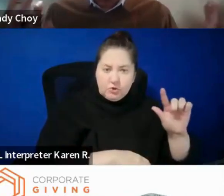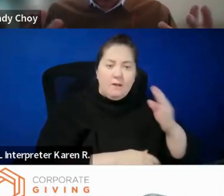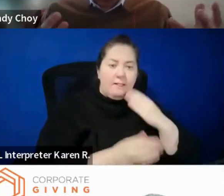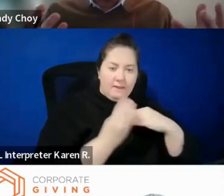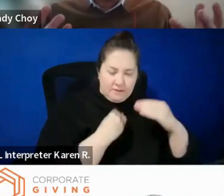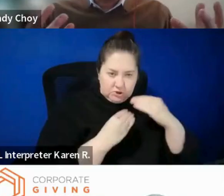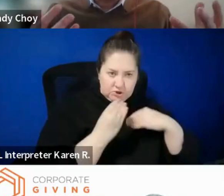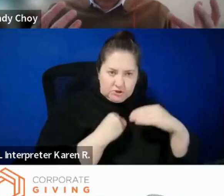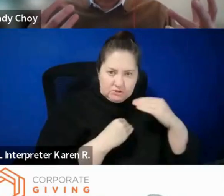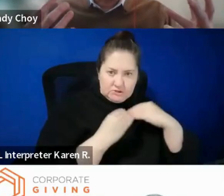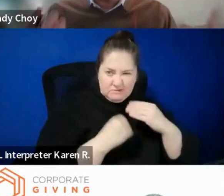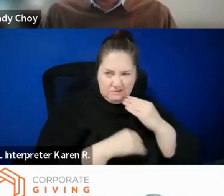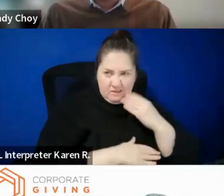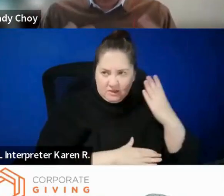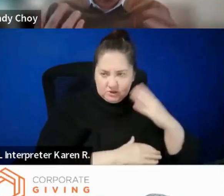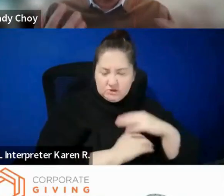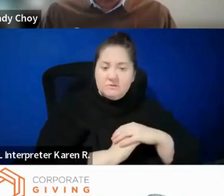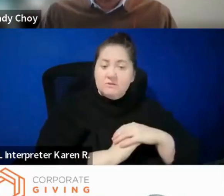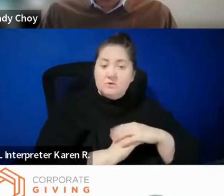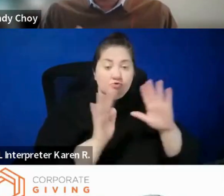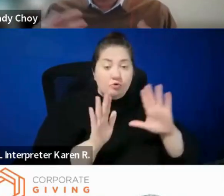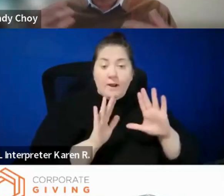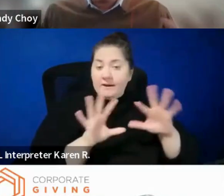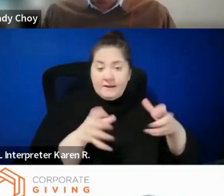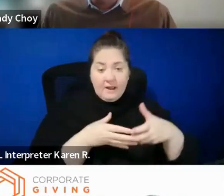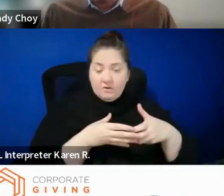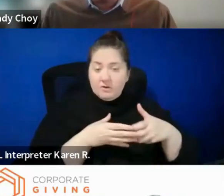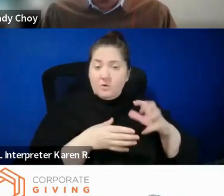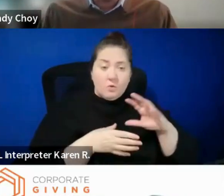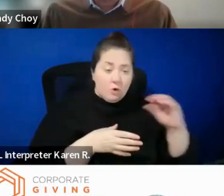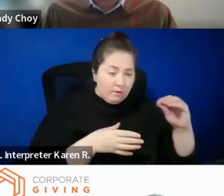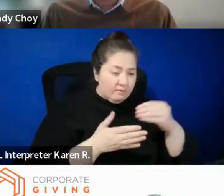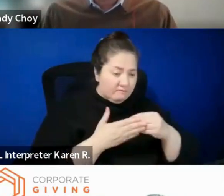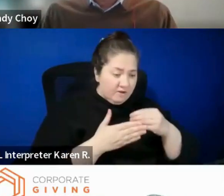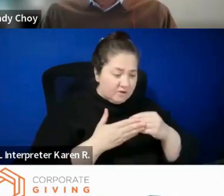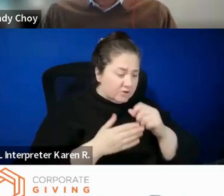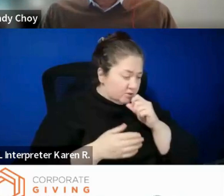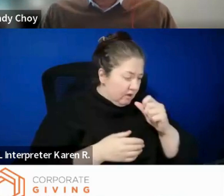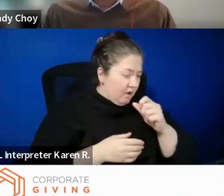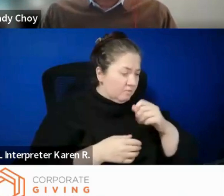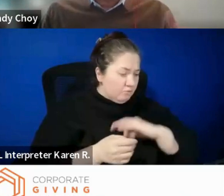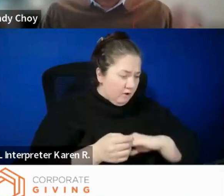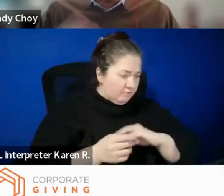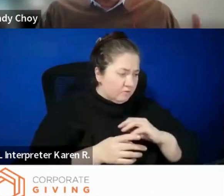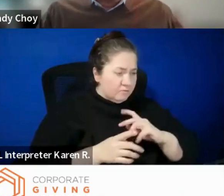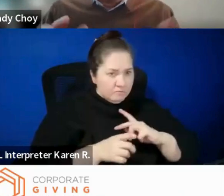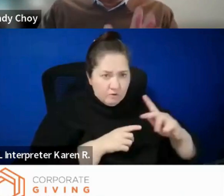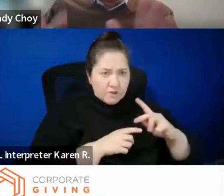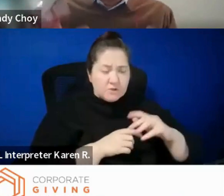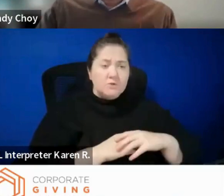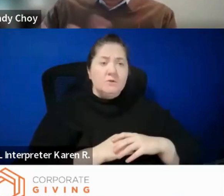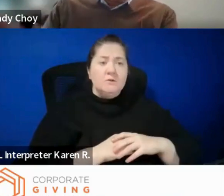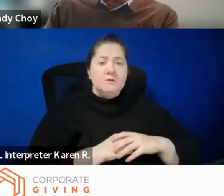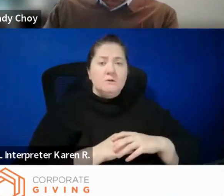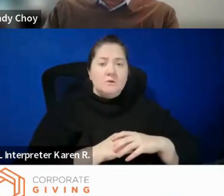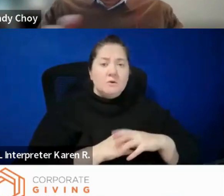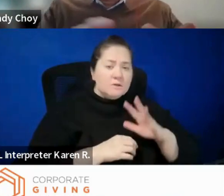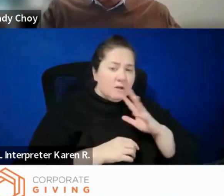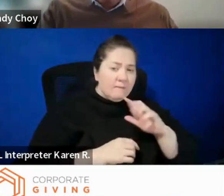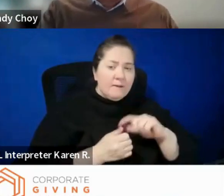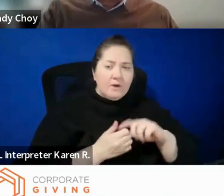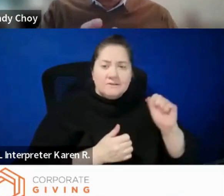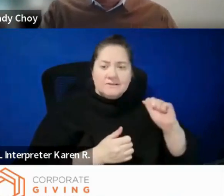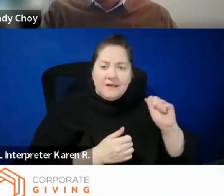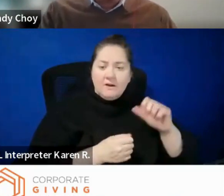Terrific a gathering of corporate funders and nonprofit professionals. If you're we're talking about Seattle area,